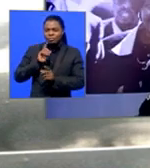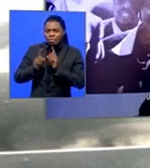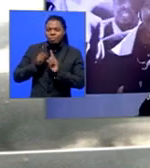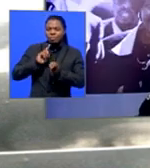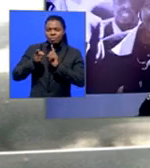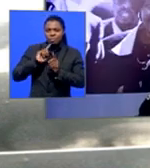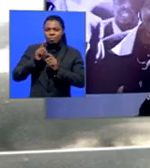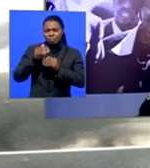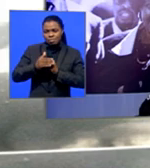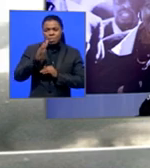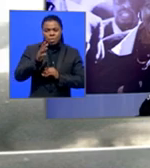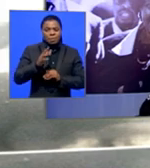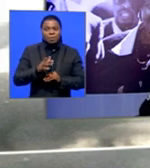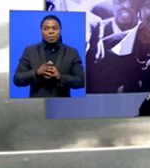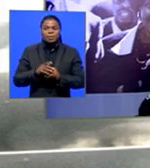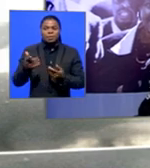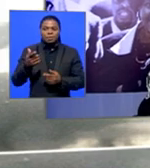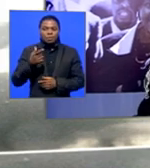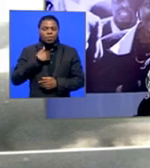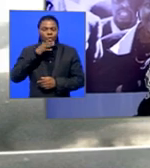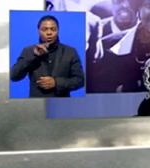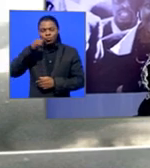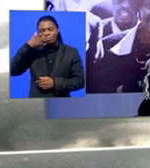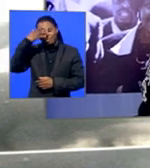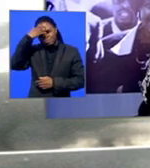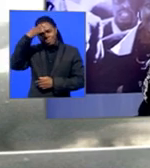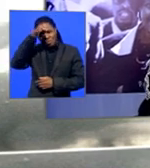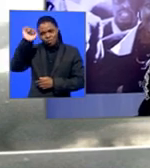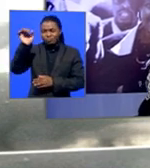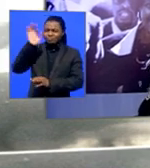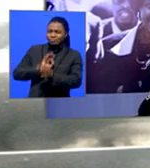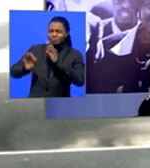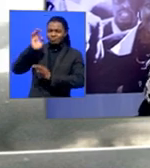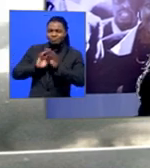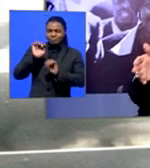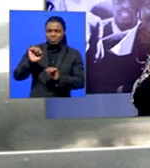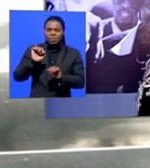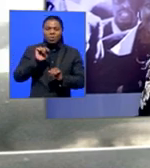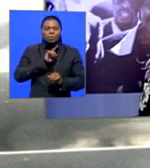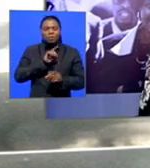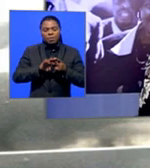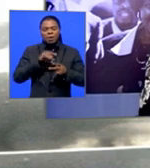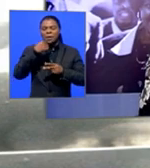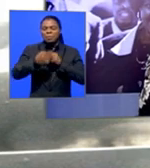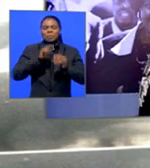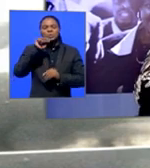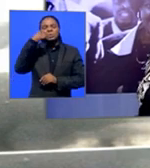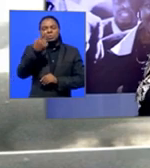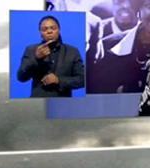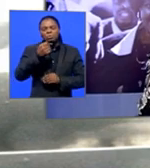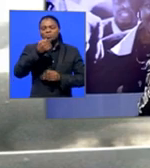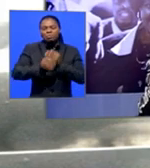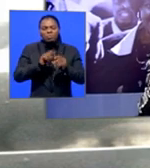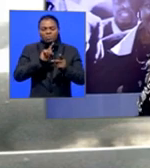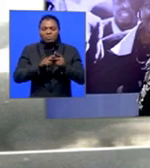and get these pearls of wisdom out, and especially talking about the process tomorrow and the funeral on Sunday,